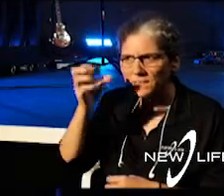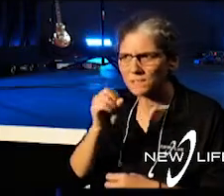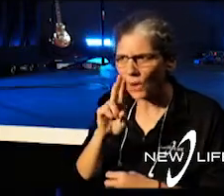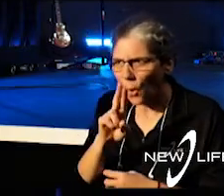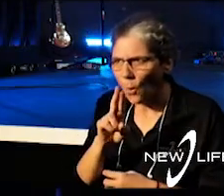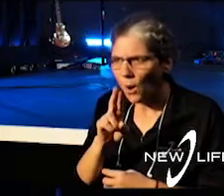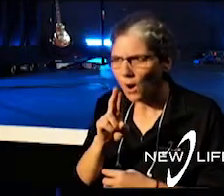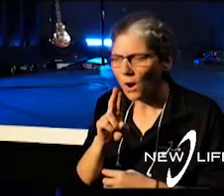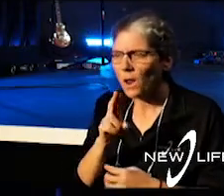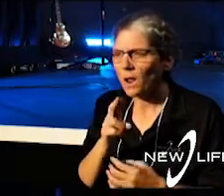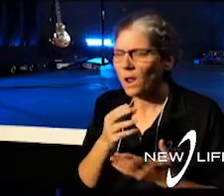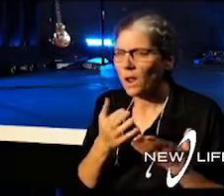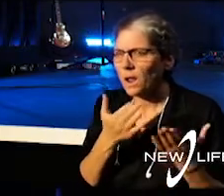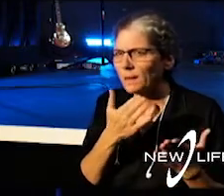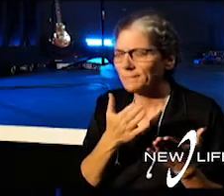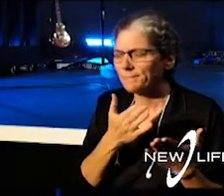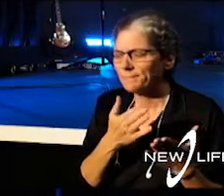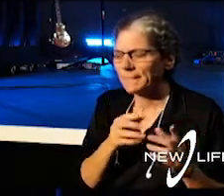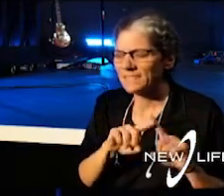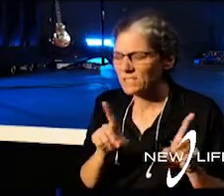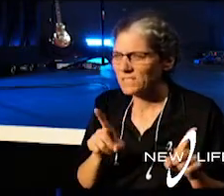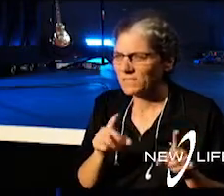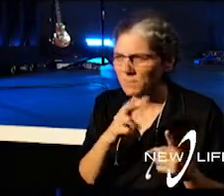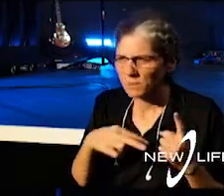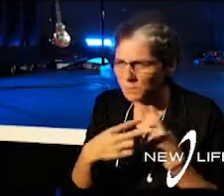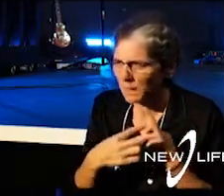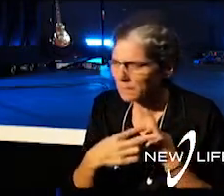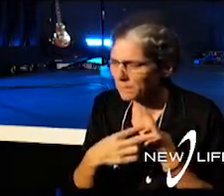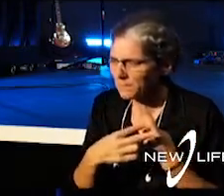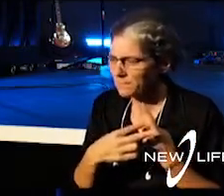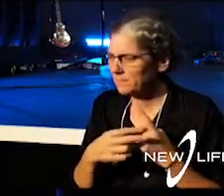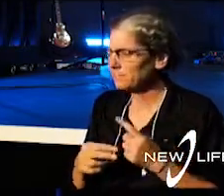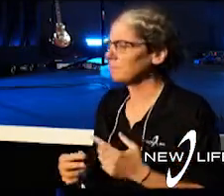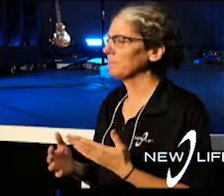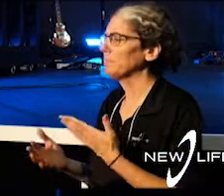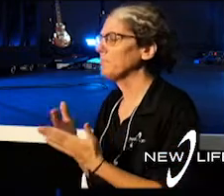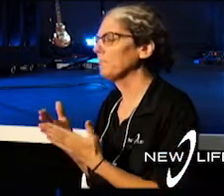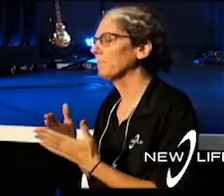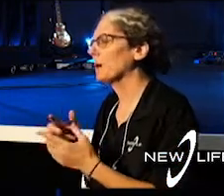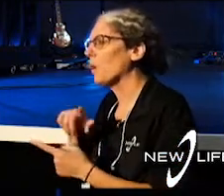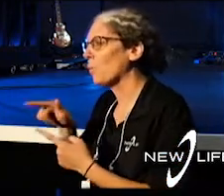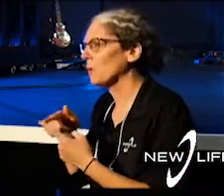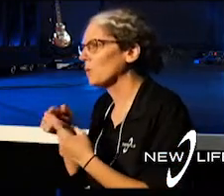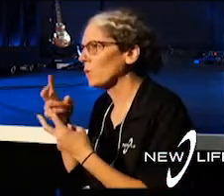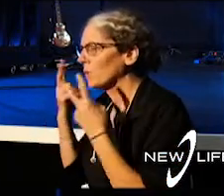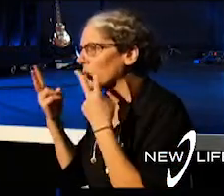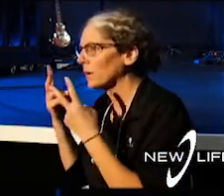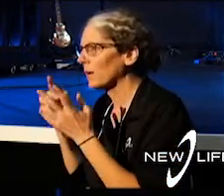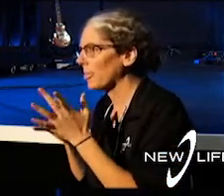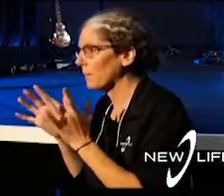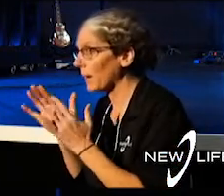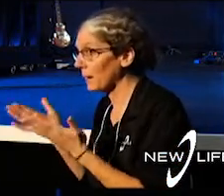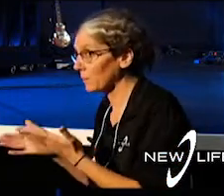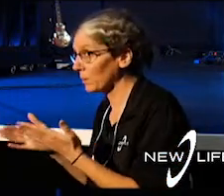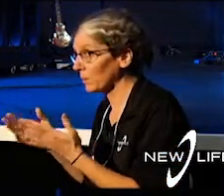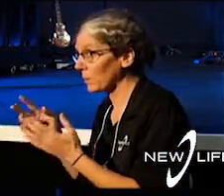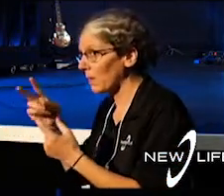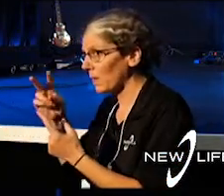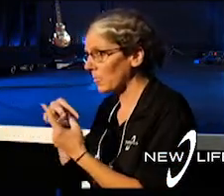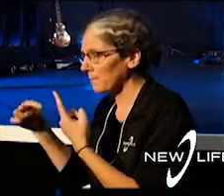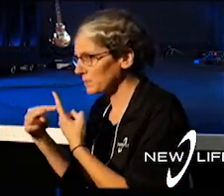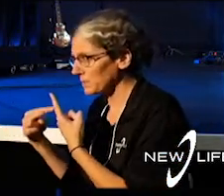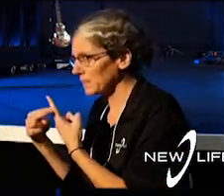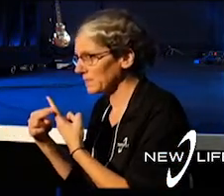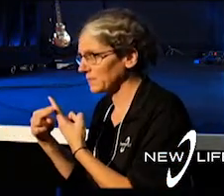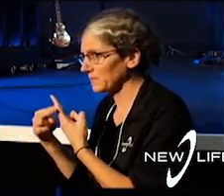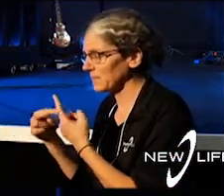you believe it looks like to be a follower of Jesus Christ. And again, James is echoing the Sermon on the Mount where Jesus says, no one can